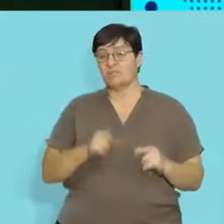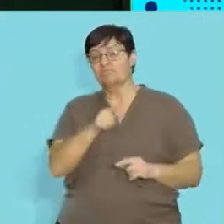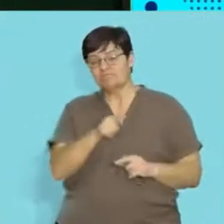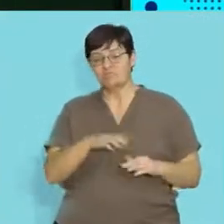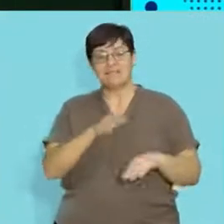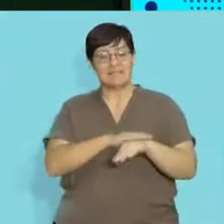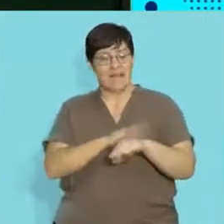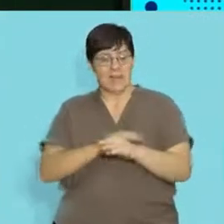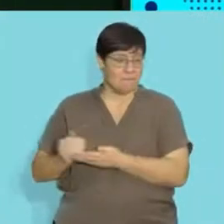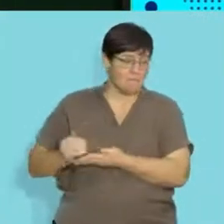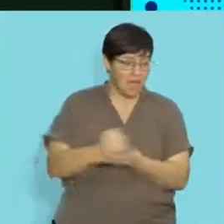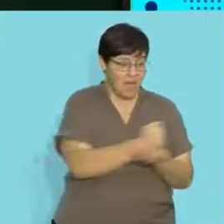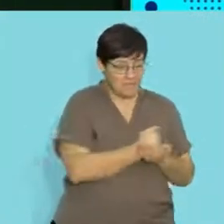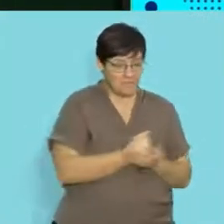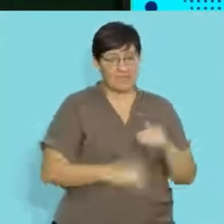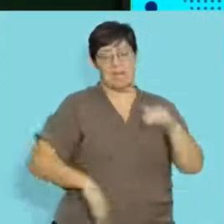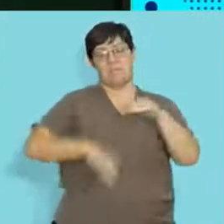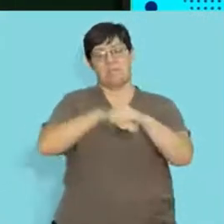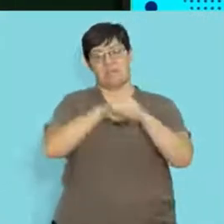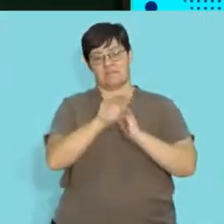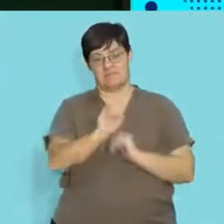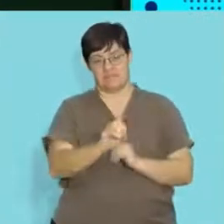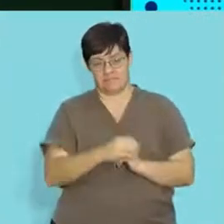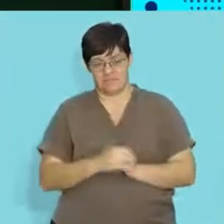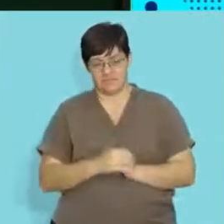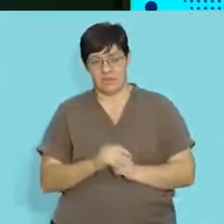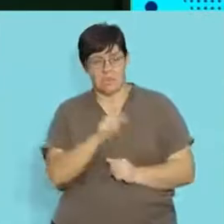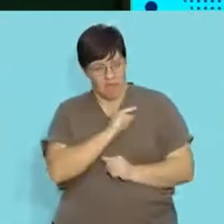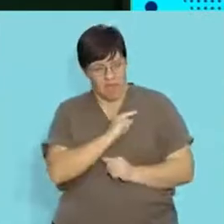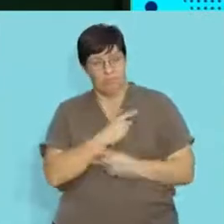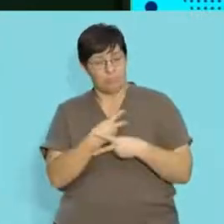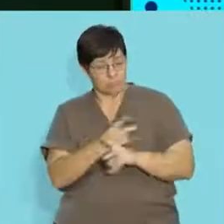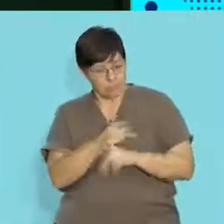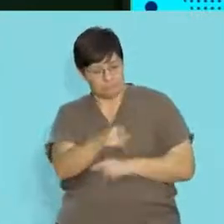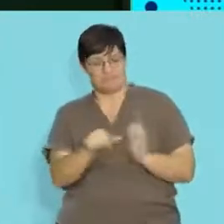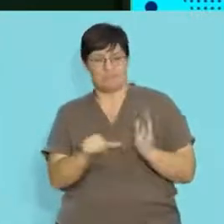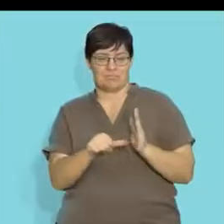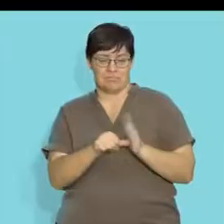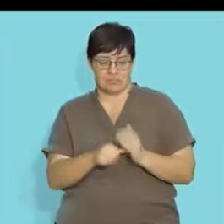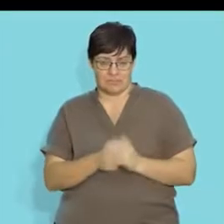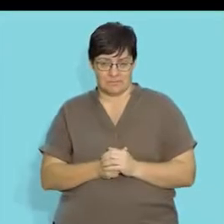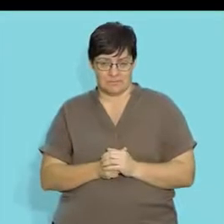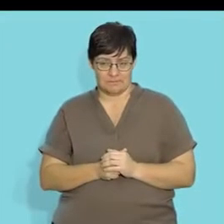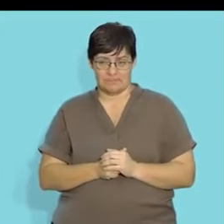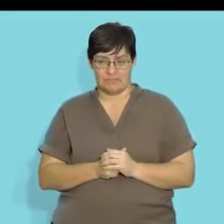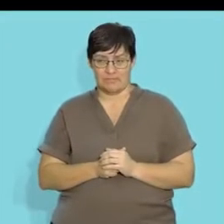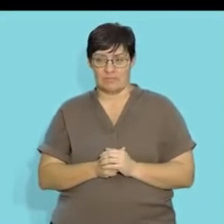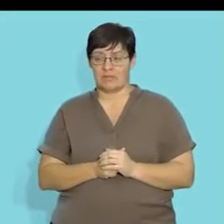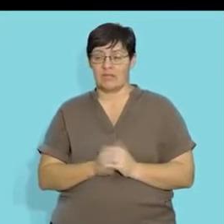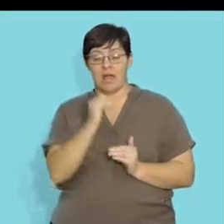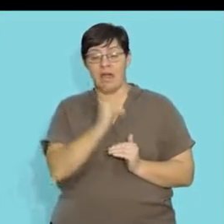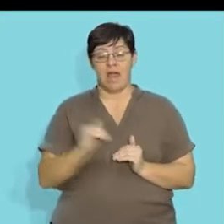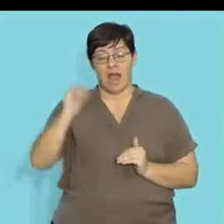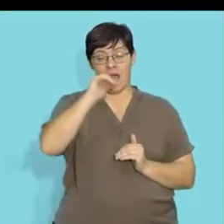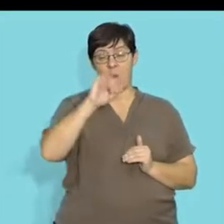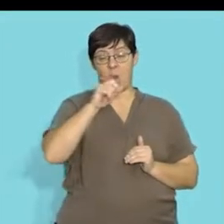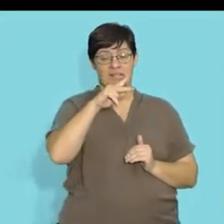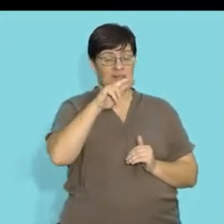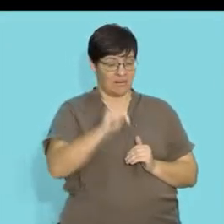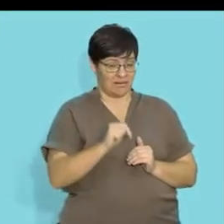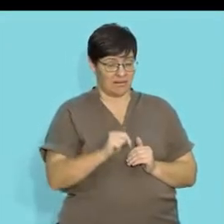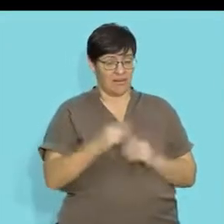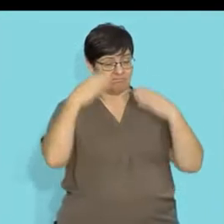you maximize your time of harvesting, because that's also important in terms of production. So what has happened is that high auxin